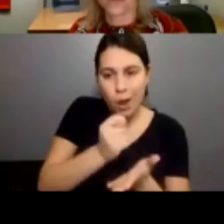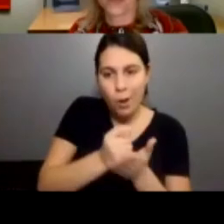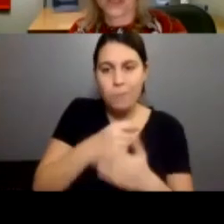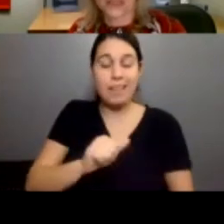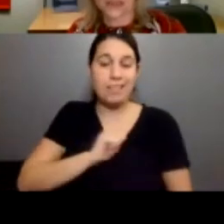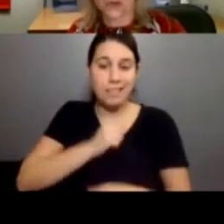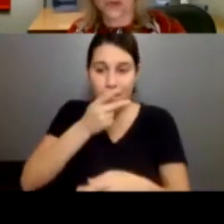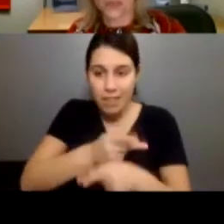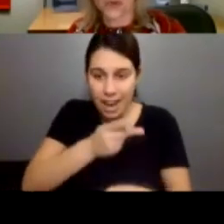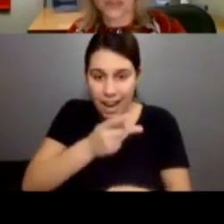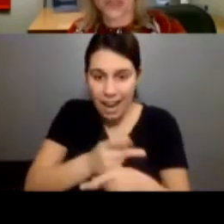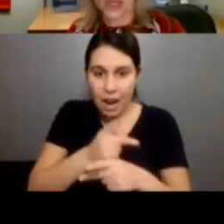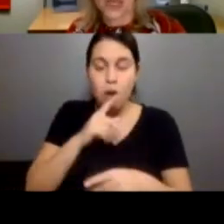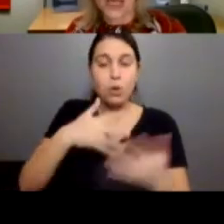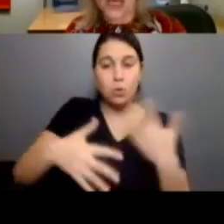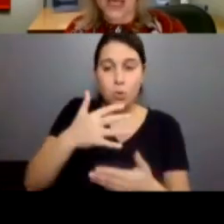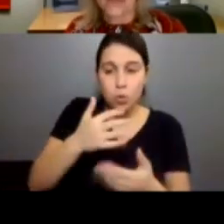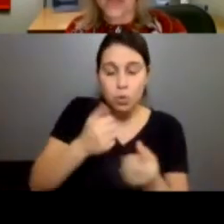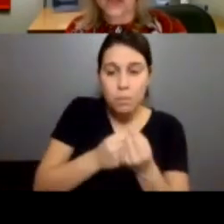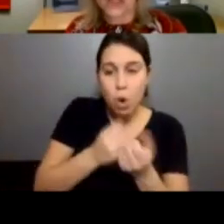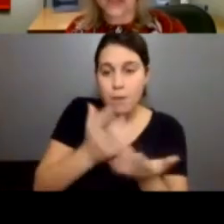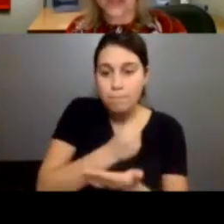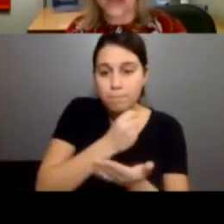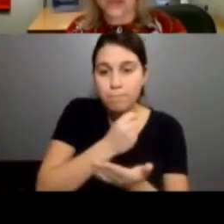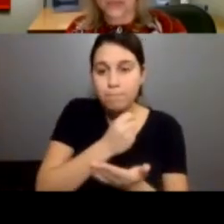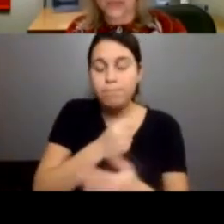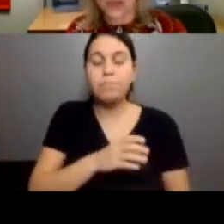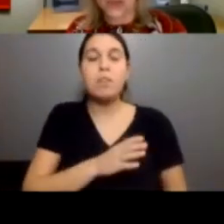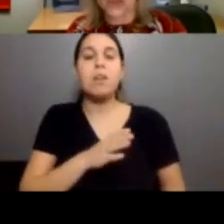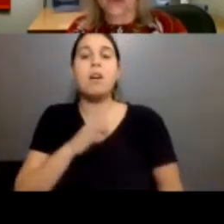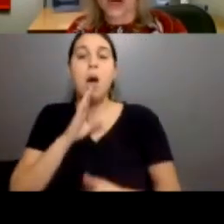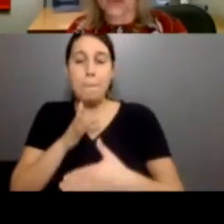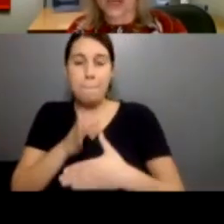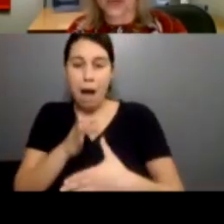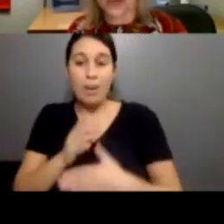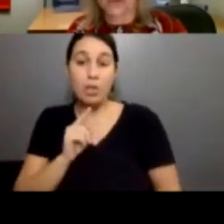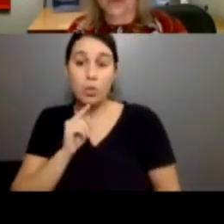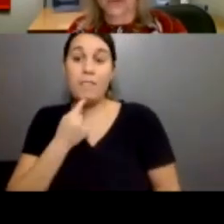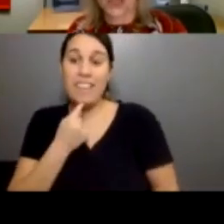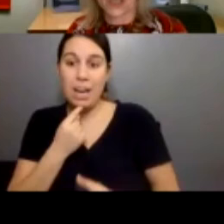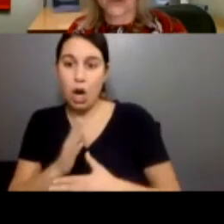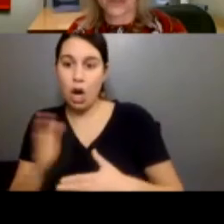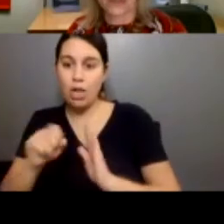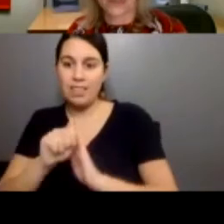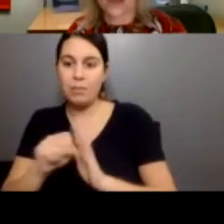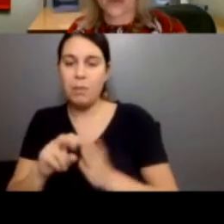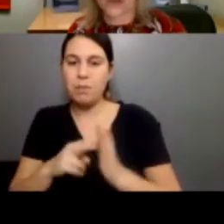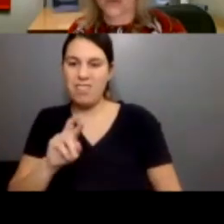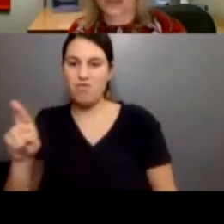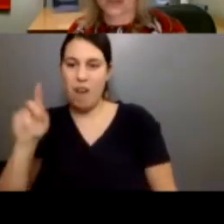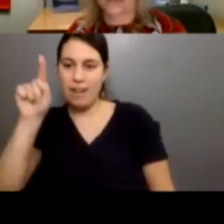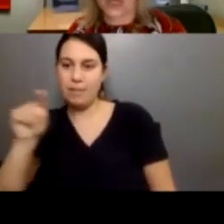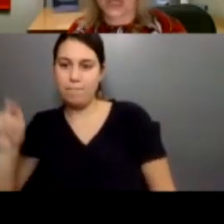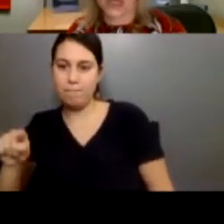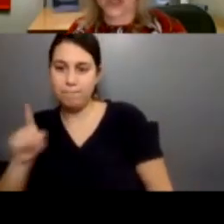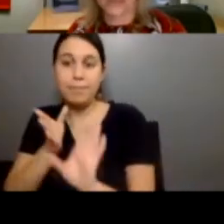self-care, mobilizing social supports, and moderate to severe symptoms going to the right pathway, which includes